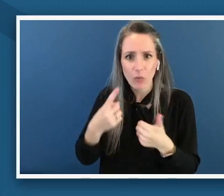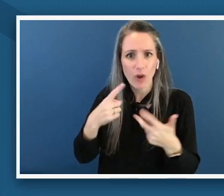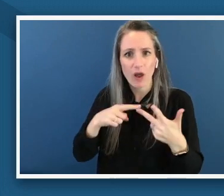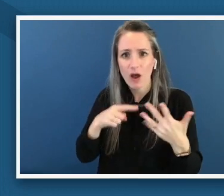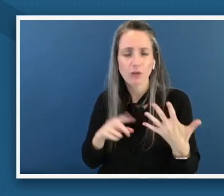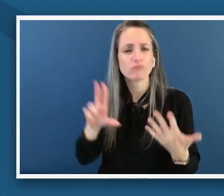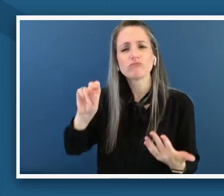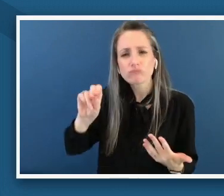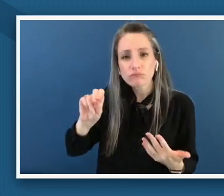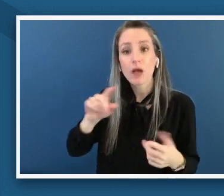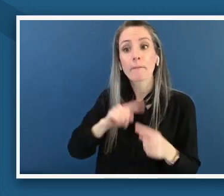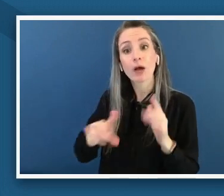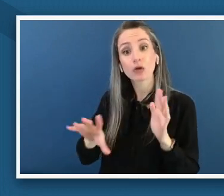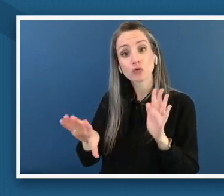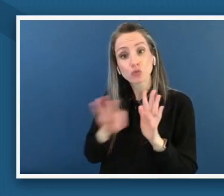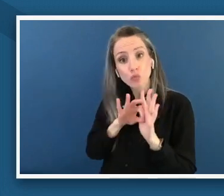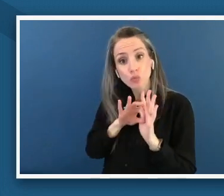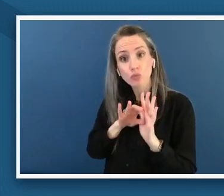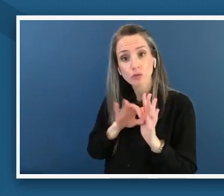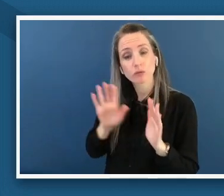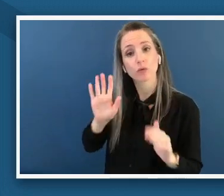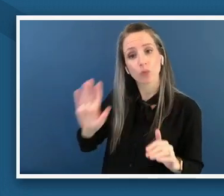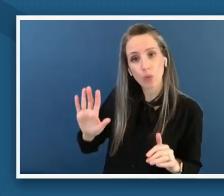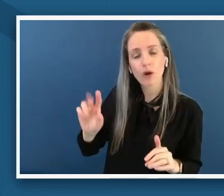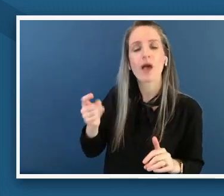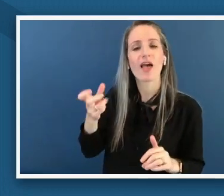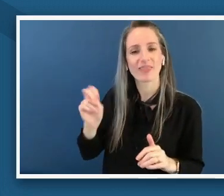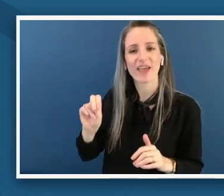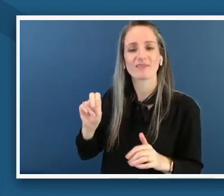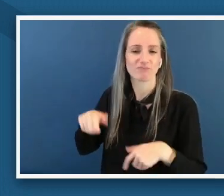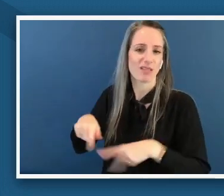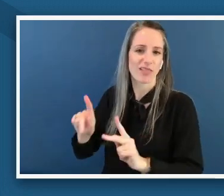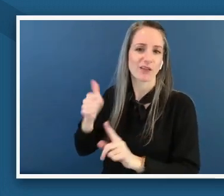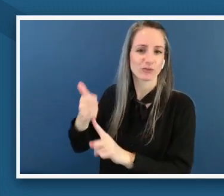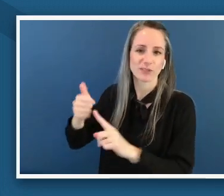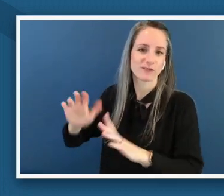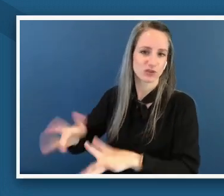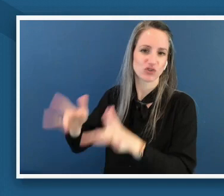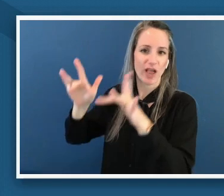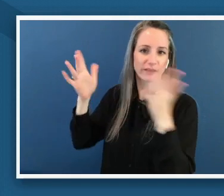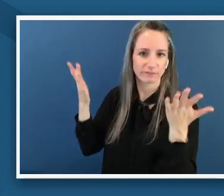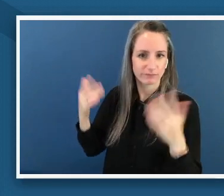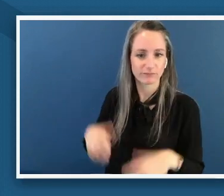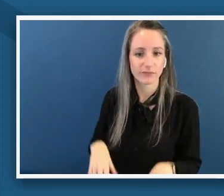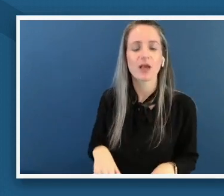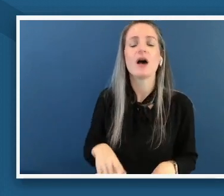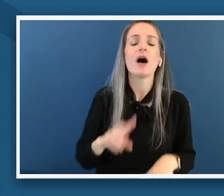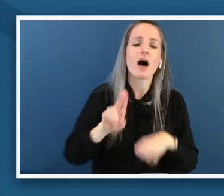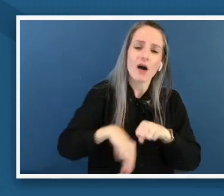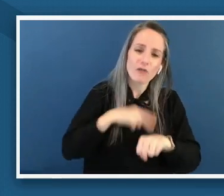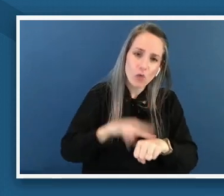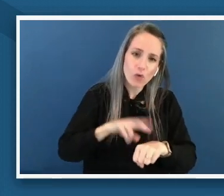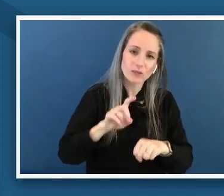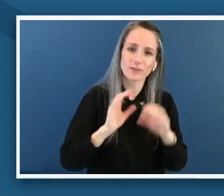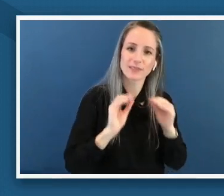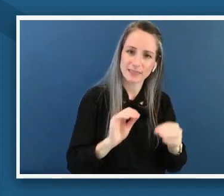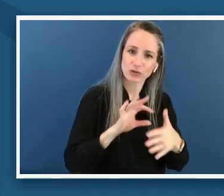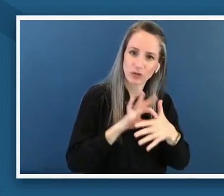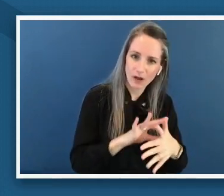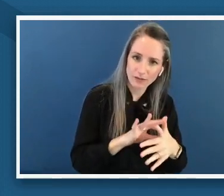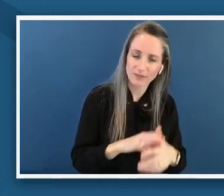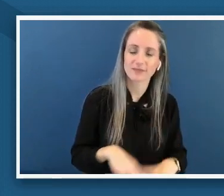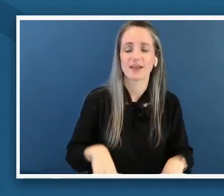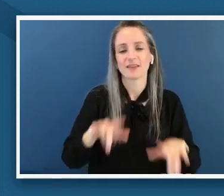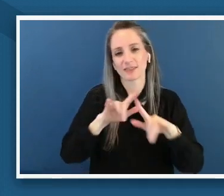so I think that's really key, giving them a variety of things to experience. You got to teach your content, but also reassuring them you're